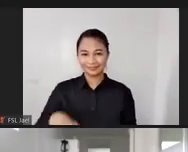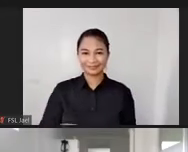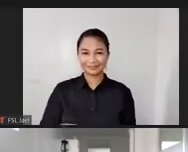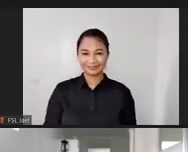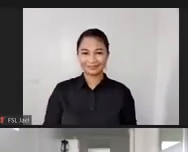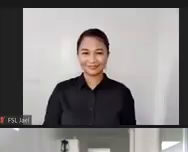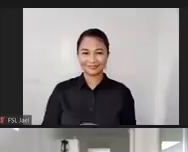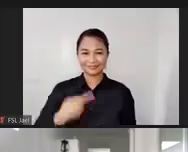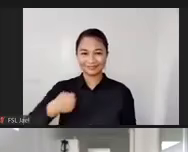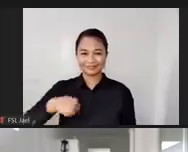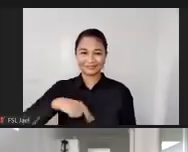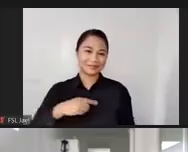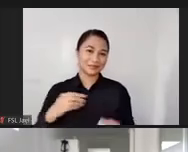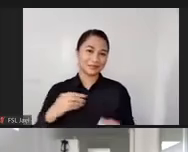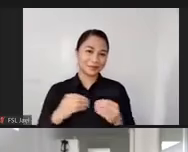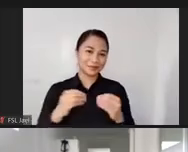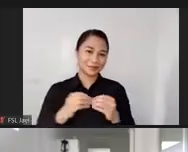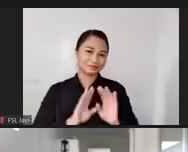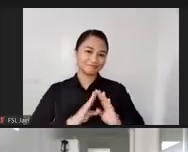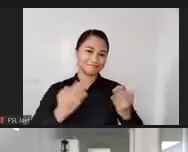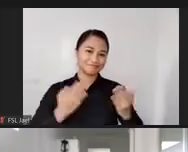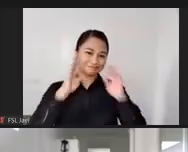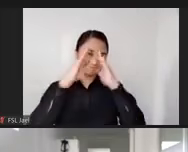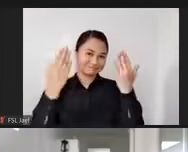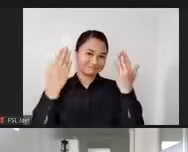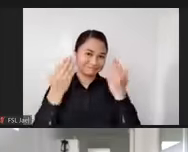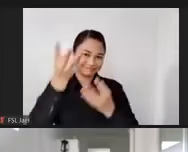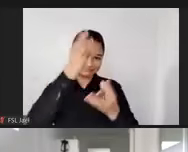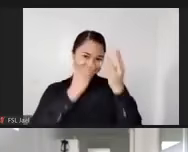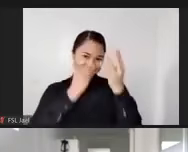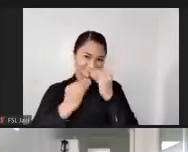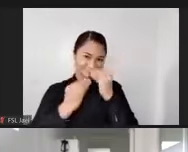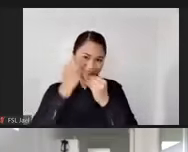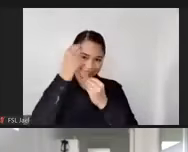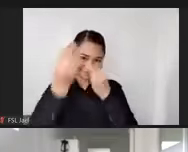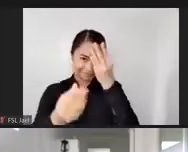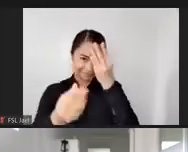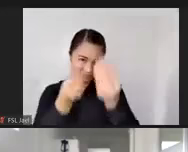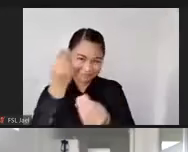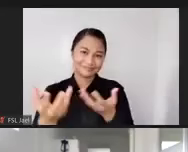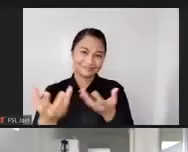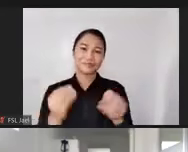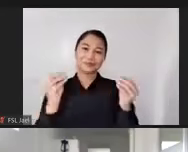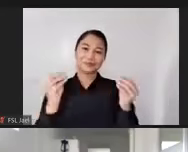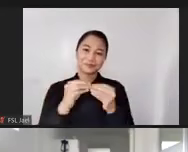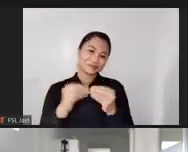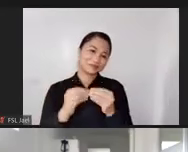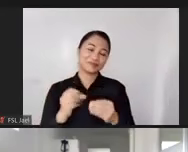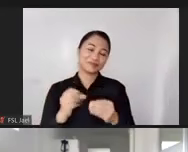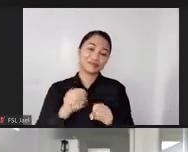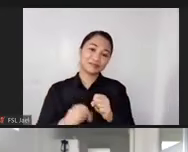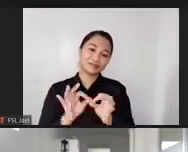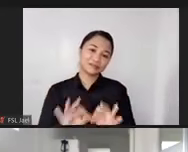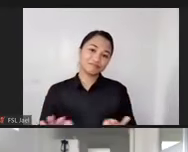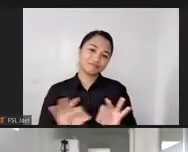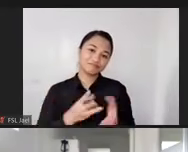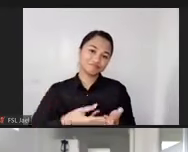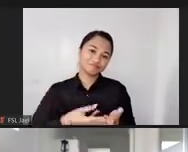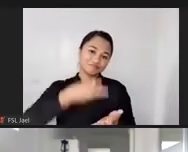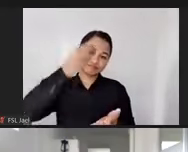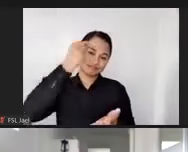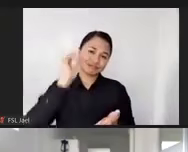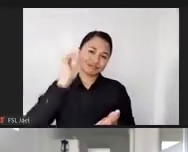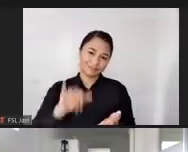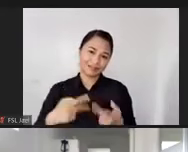be there for each other, because the work that we do is not really easy, but we know how important it is. So, you know, I am very blessed to